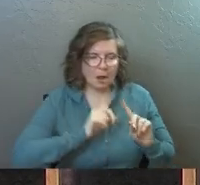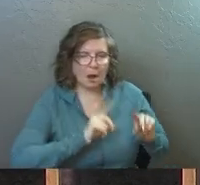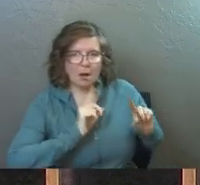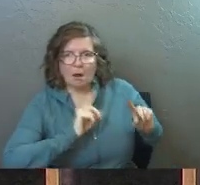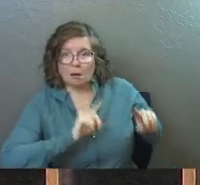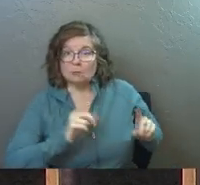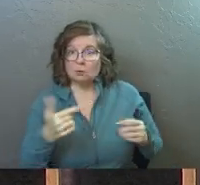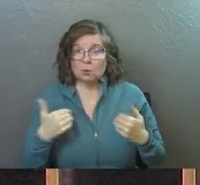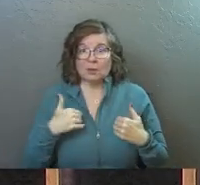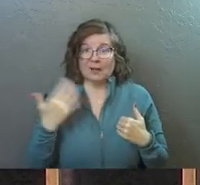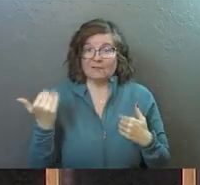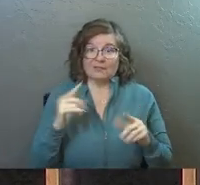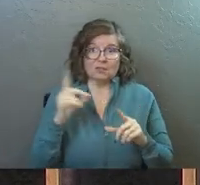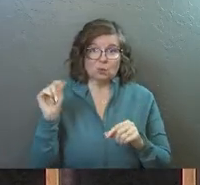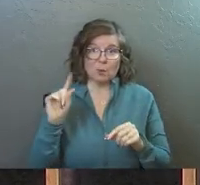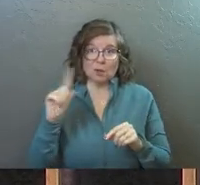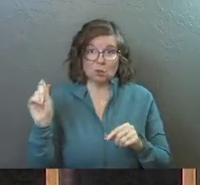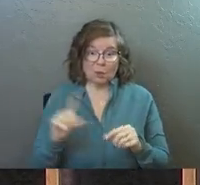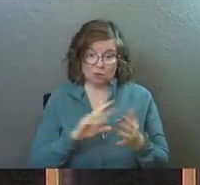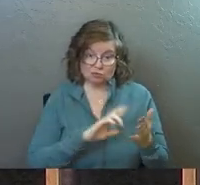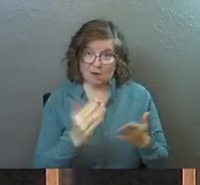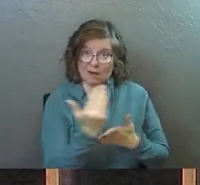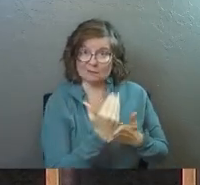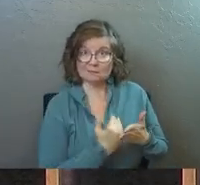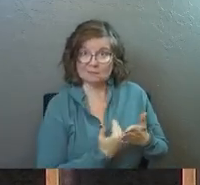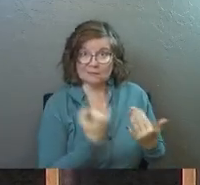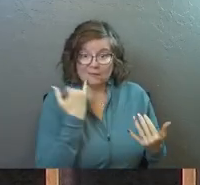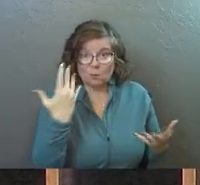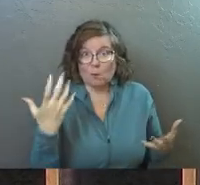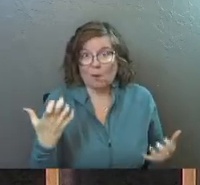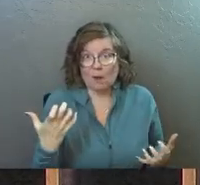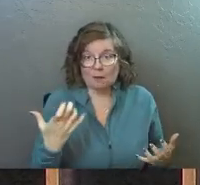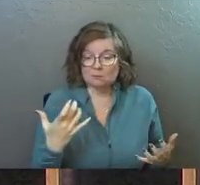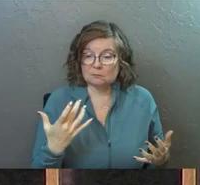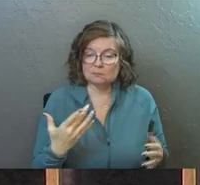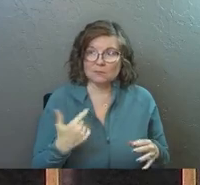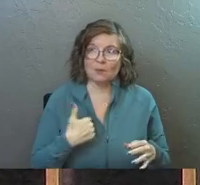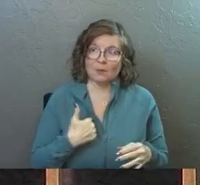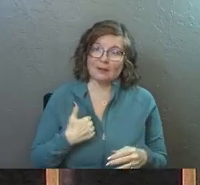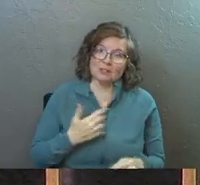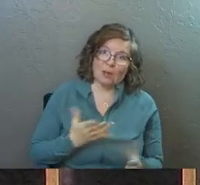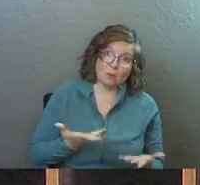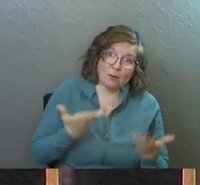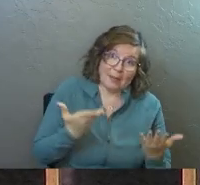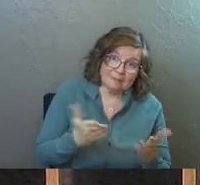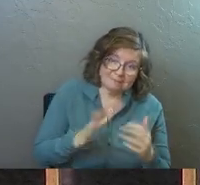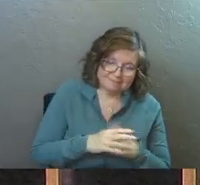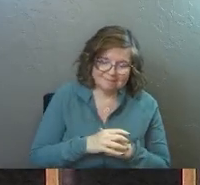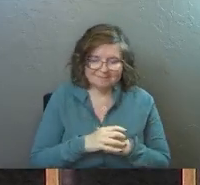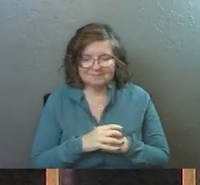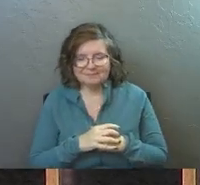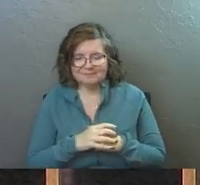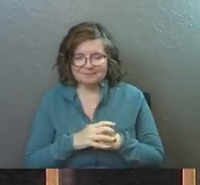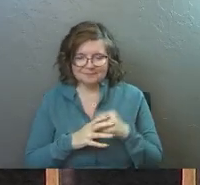things. Like, you could have 15 to 20 questions prepared before you show up, which I highly recommend.